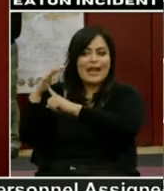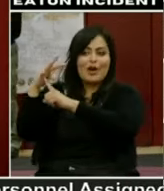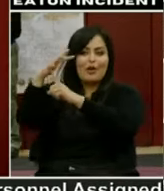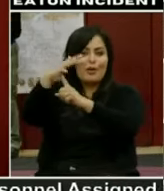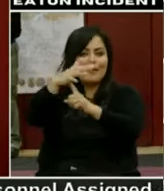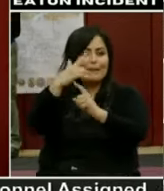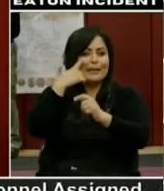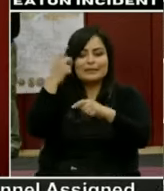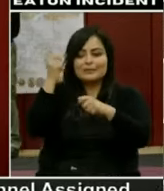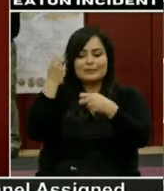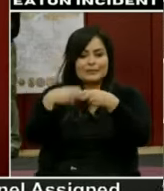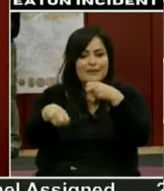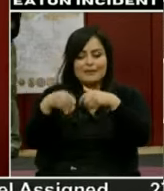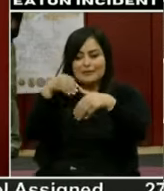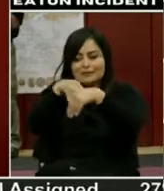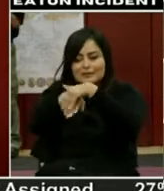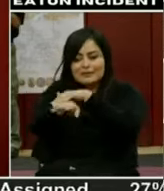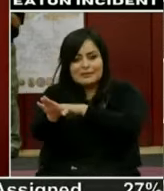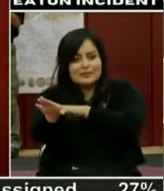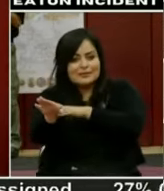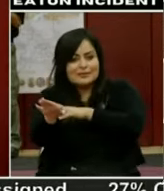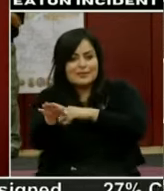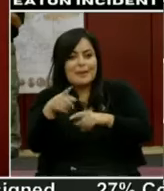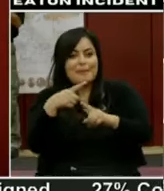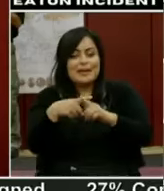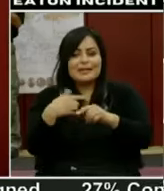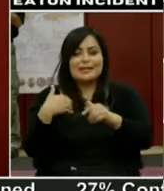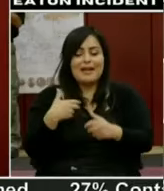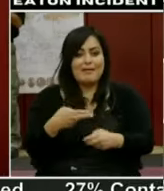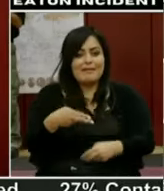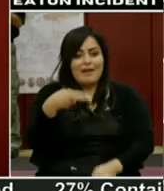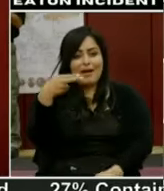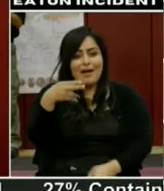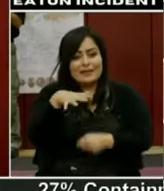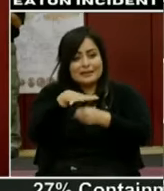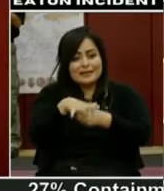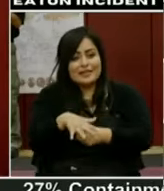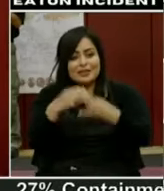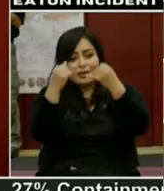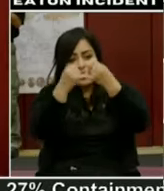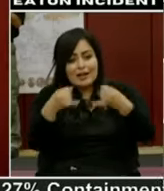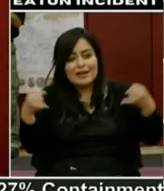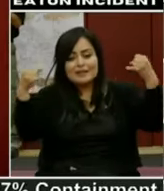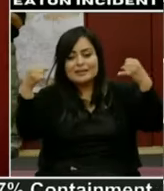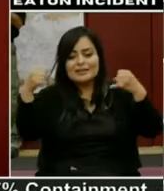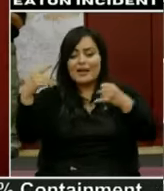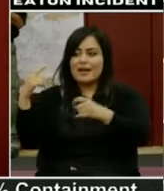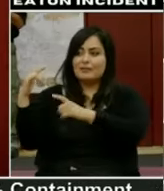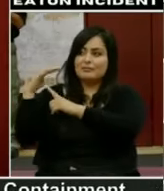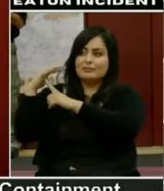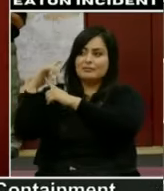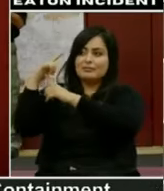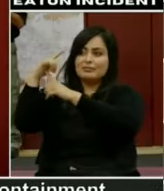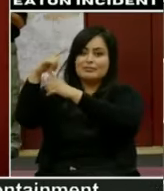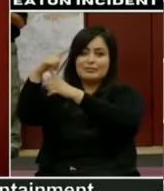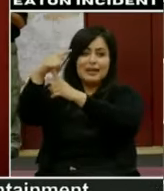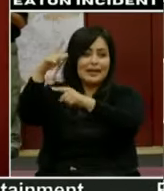However, part of that drainage has high tension power lines running through it, and our aircraft cannot drop through